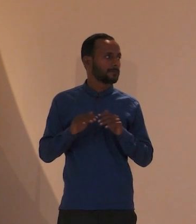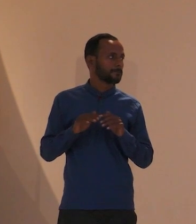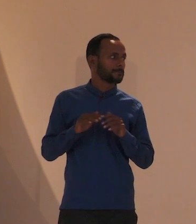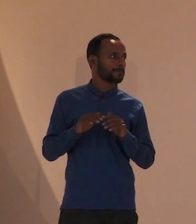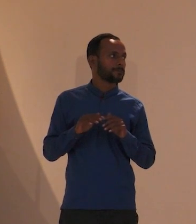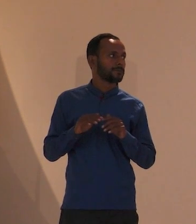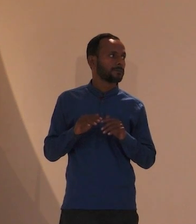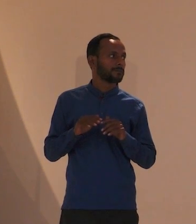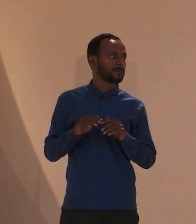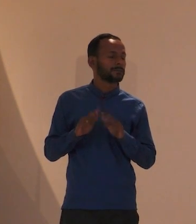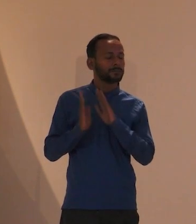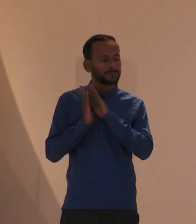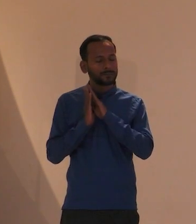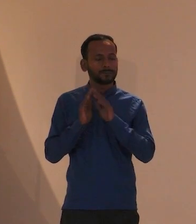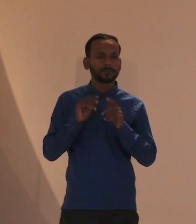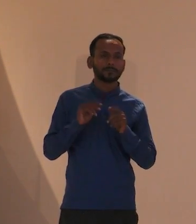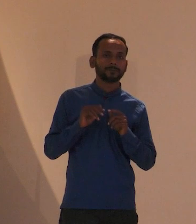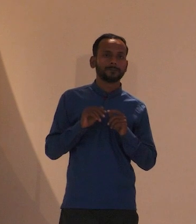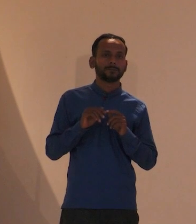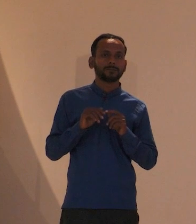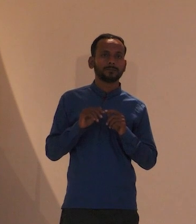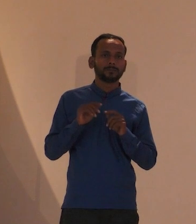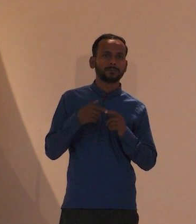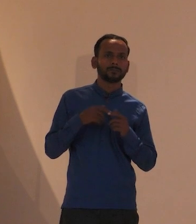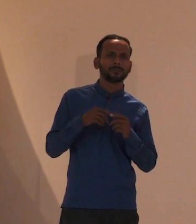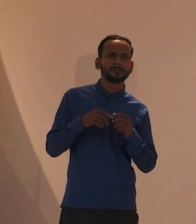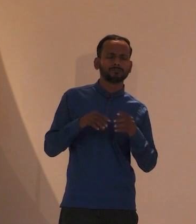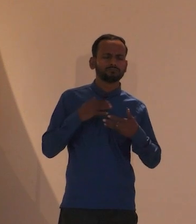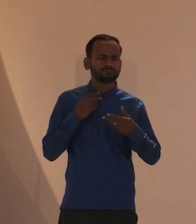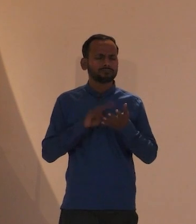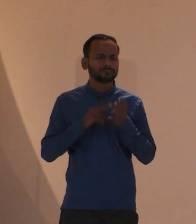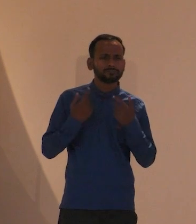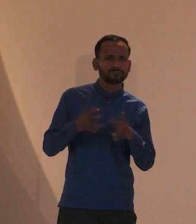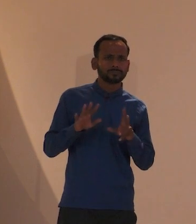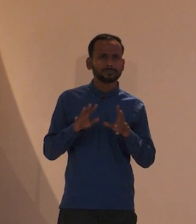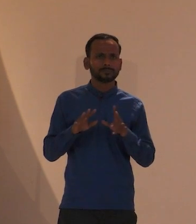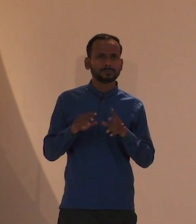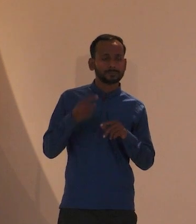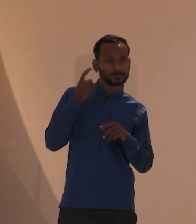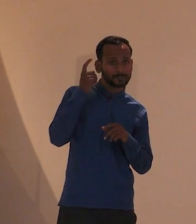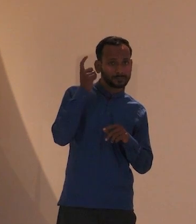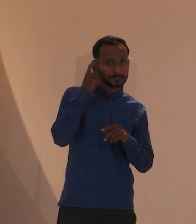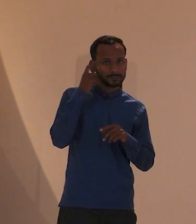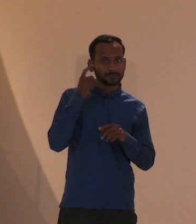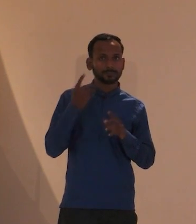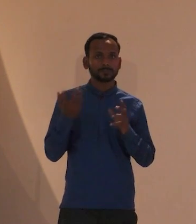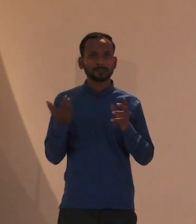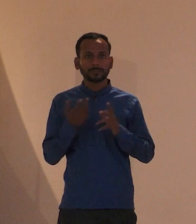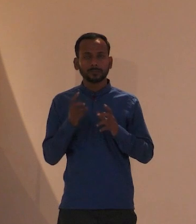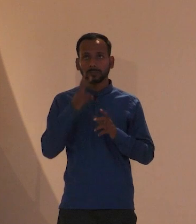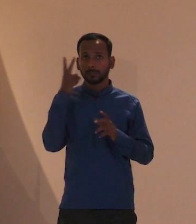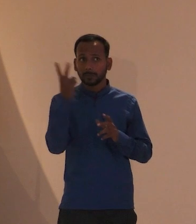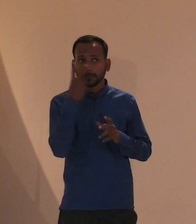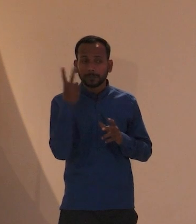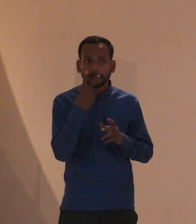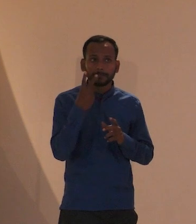he's sleeping in a, not a cradle, a bed, but it reminds us, or at least all the visitors who come